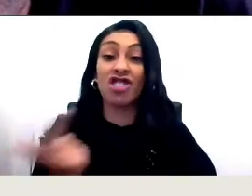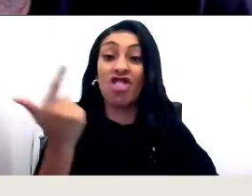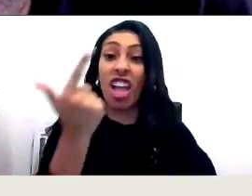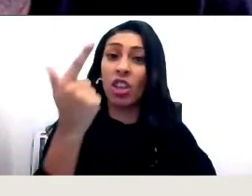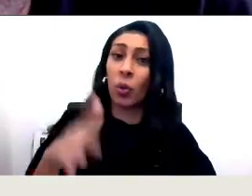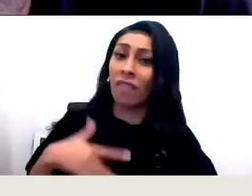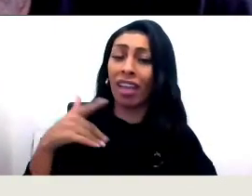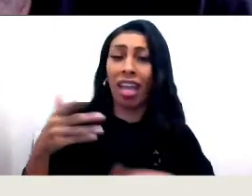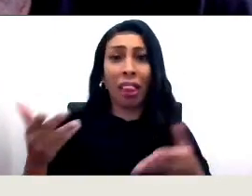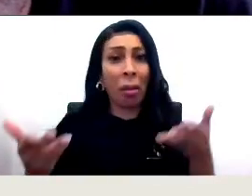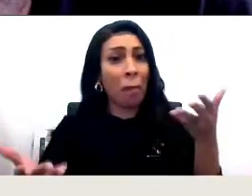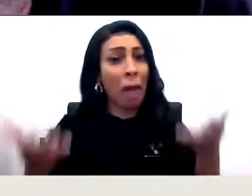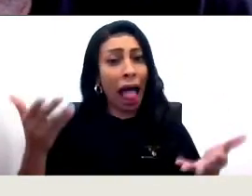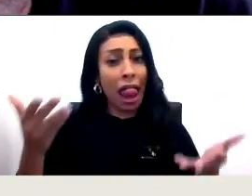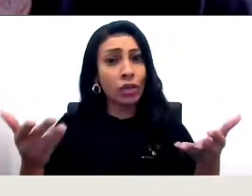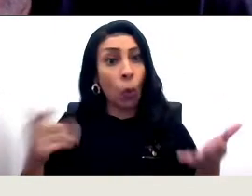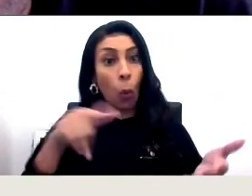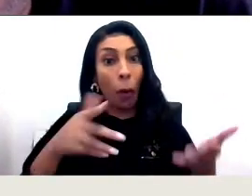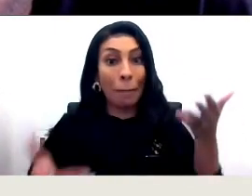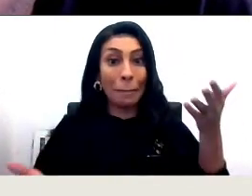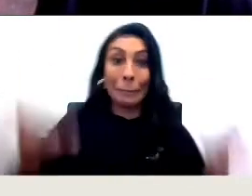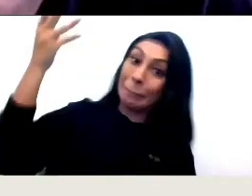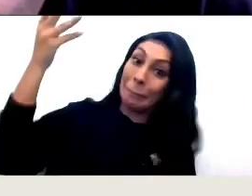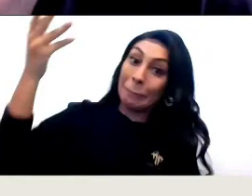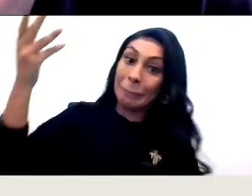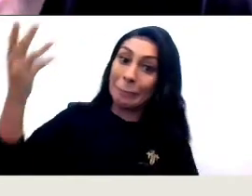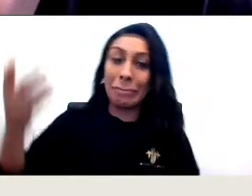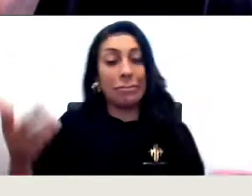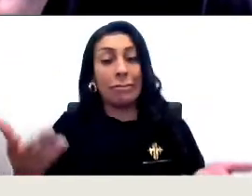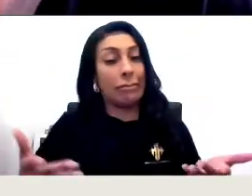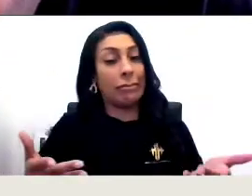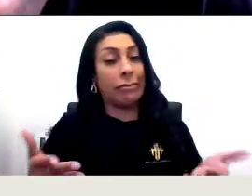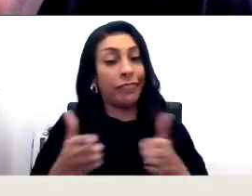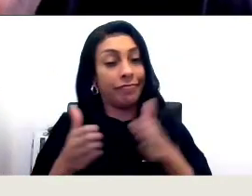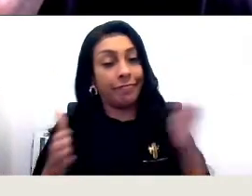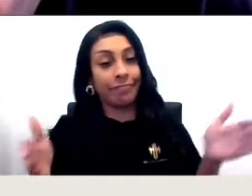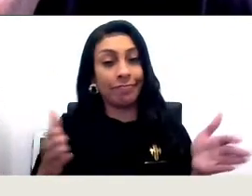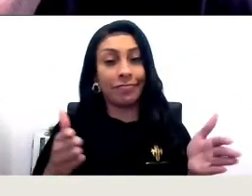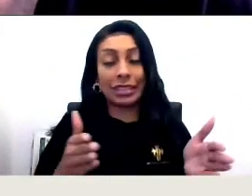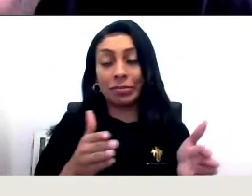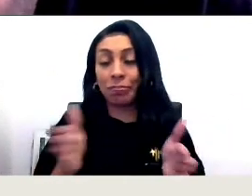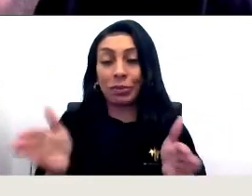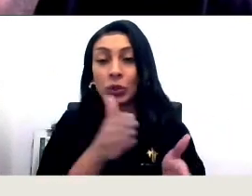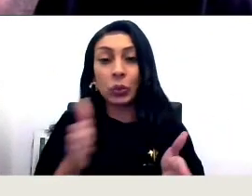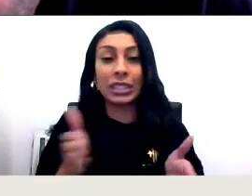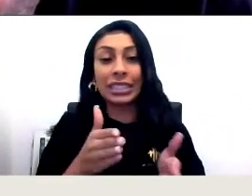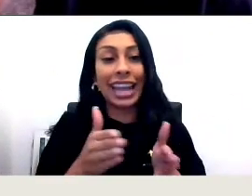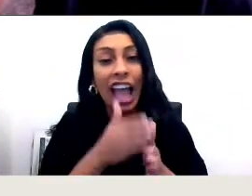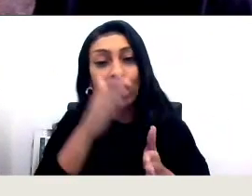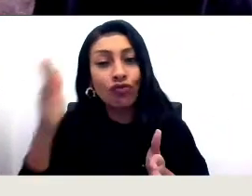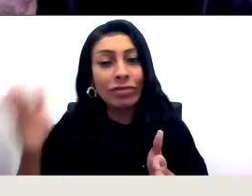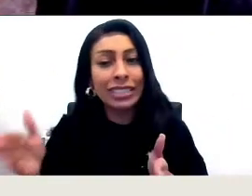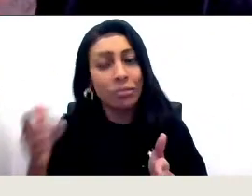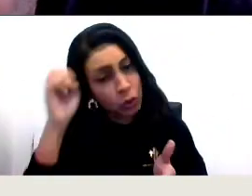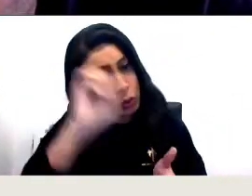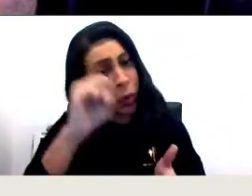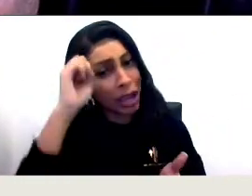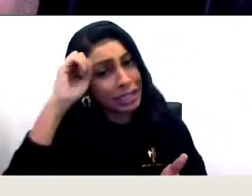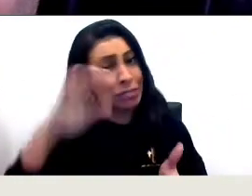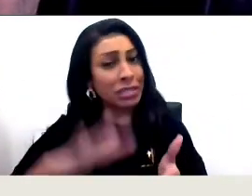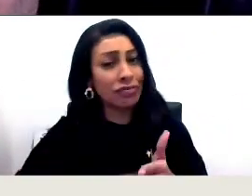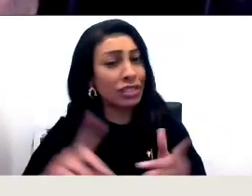in that, or has it been quite drastic in terms of going between those extremes? Has that been your